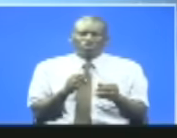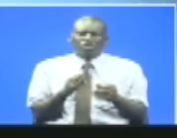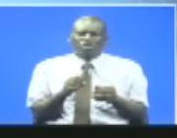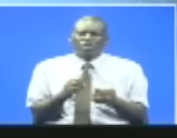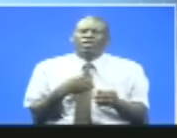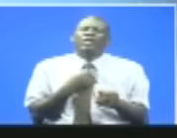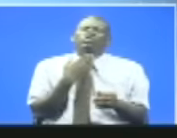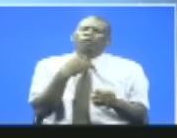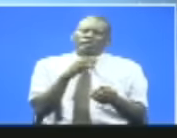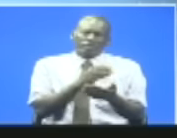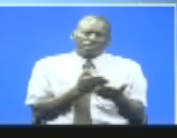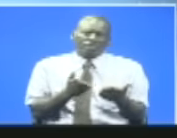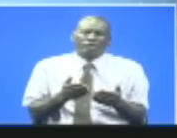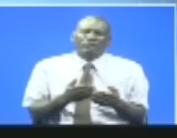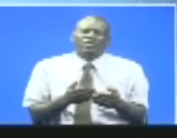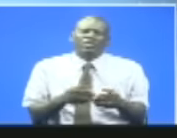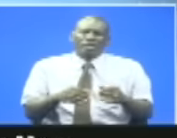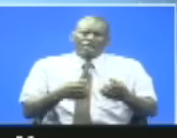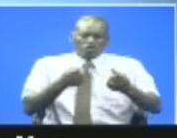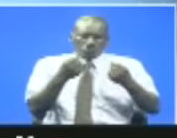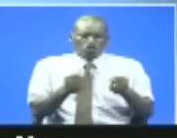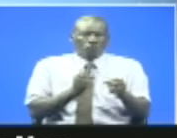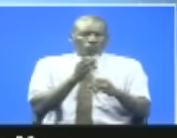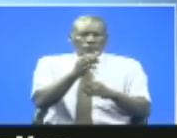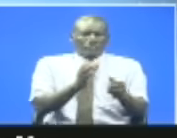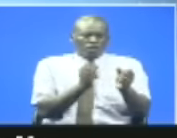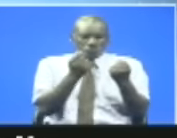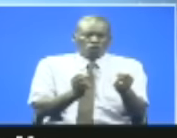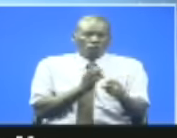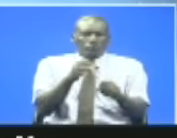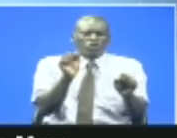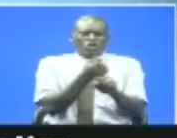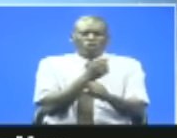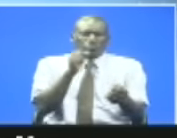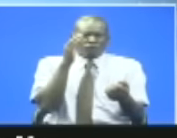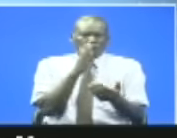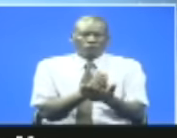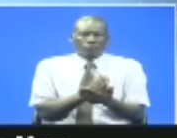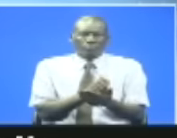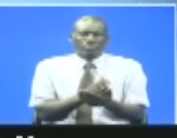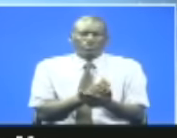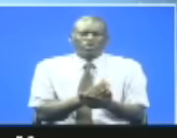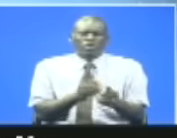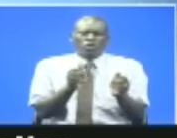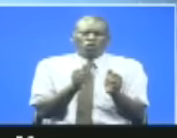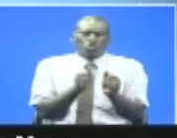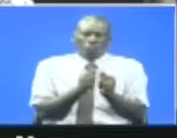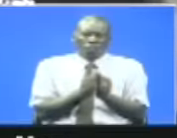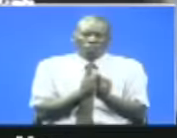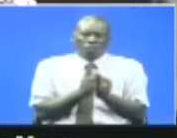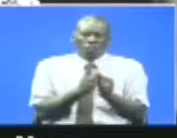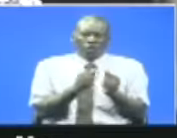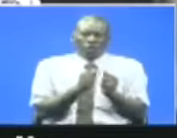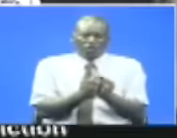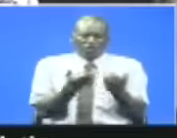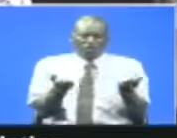This Kenya belongs to all of us. I have to say something. A stable future cannot be guaranteed with the kind of